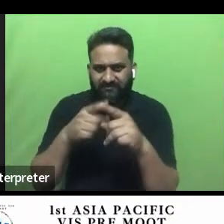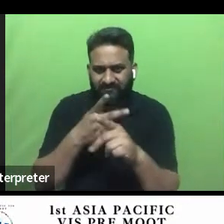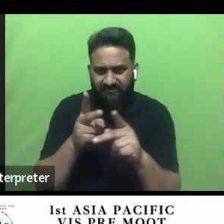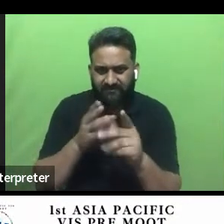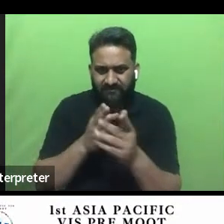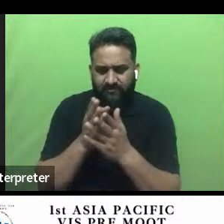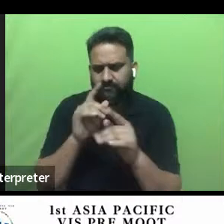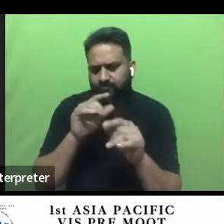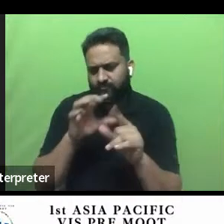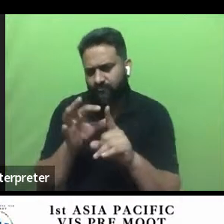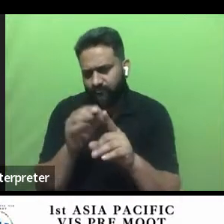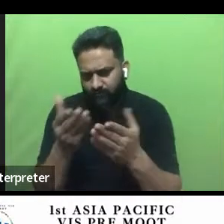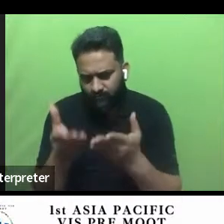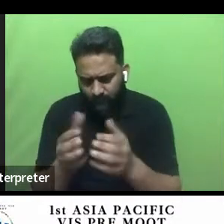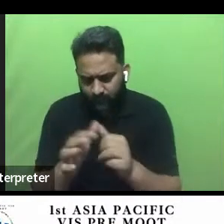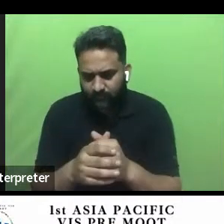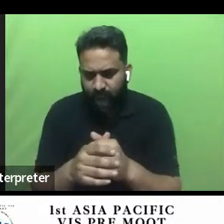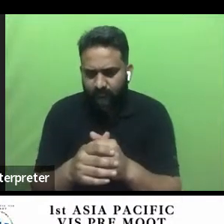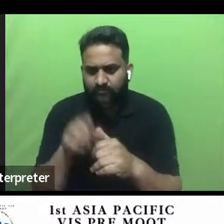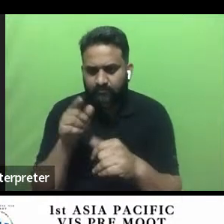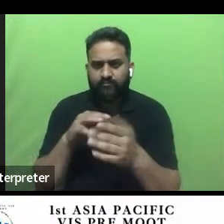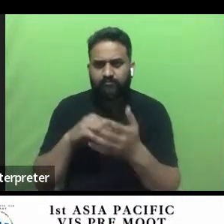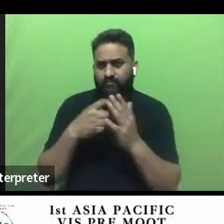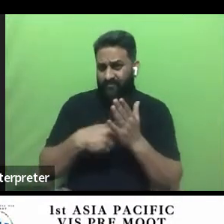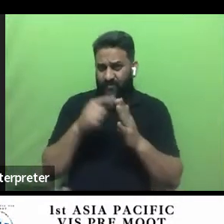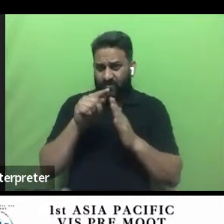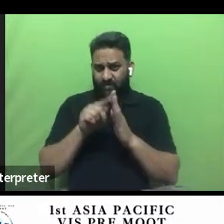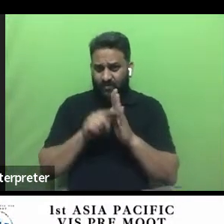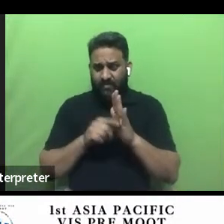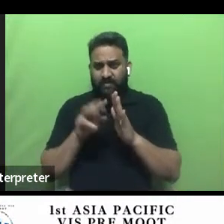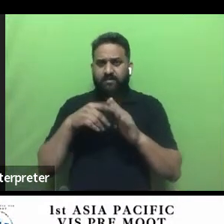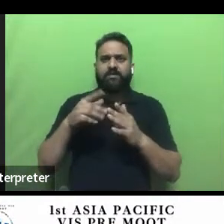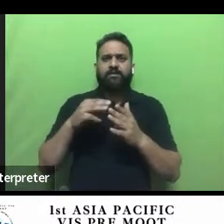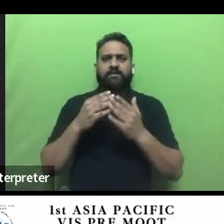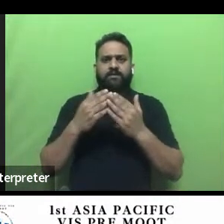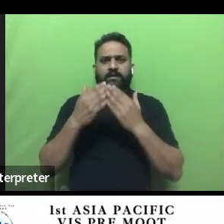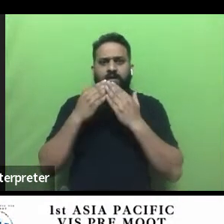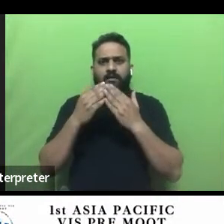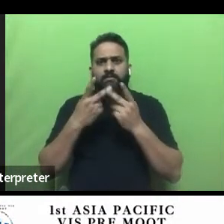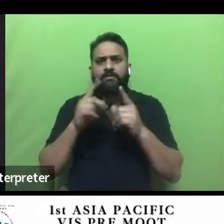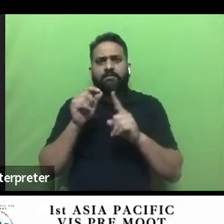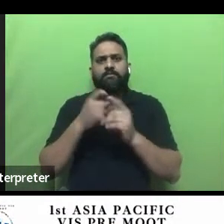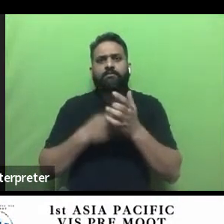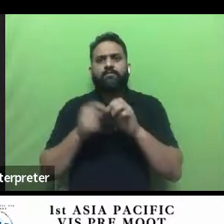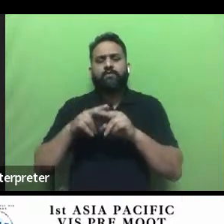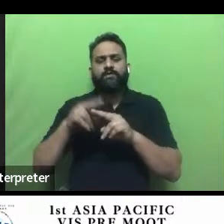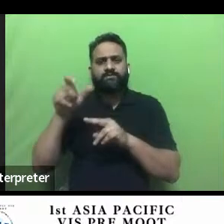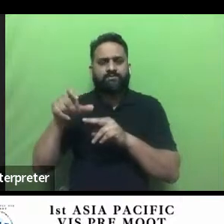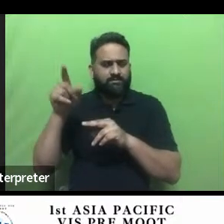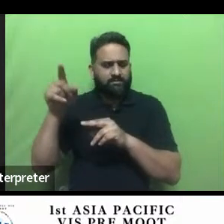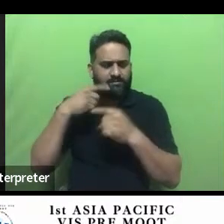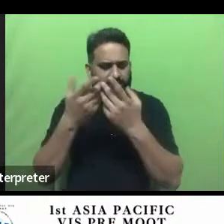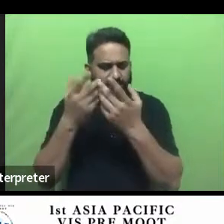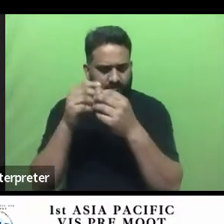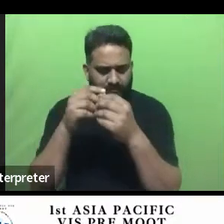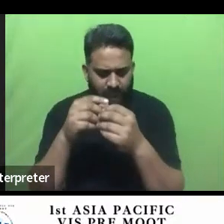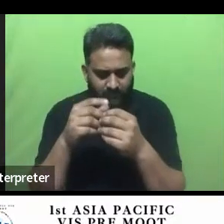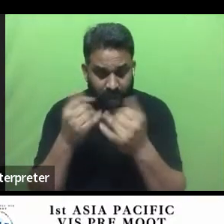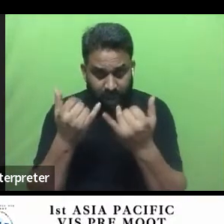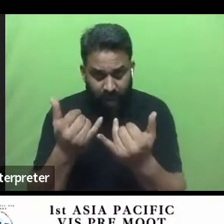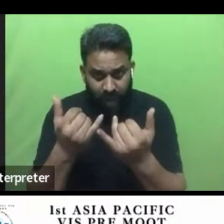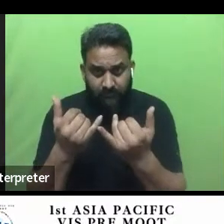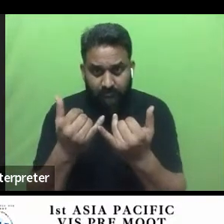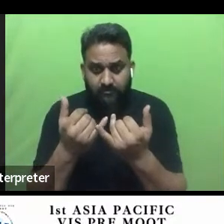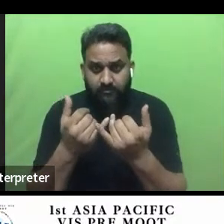derived from those provisions by academic commentators like Professor Gary Bourne and leading